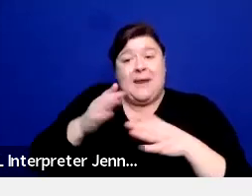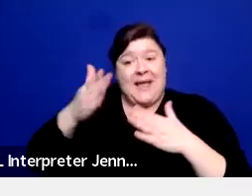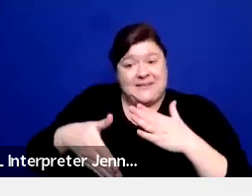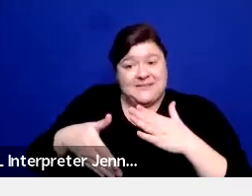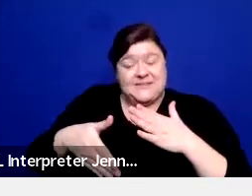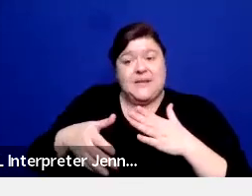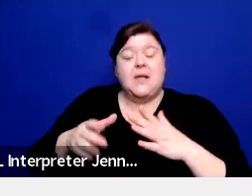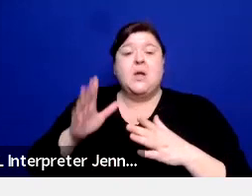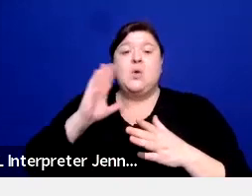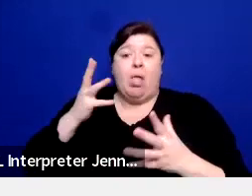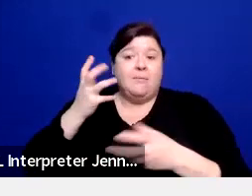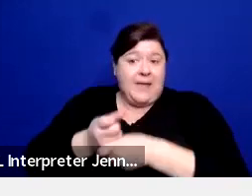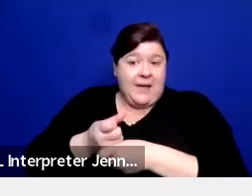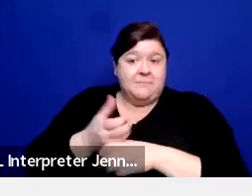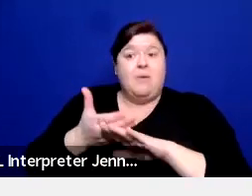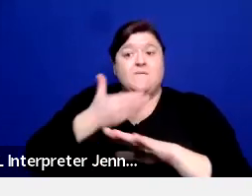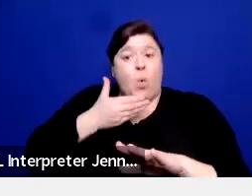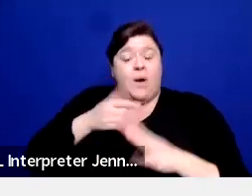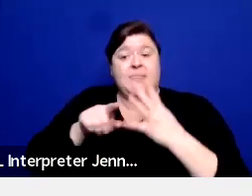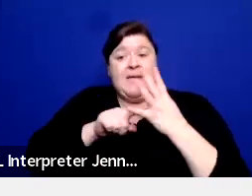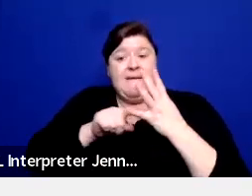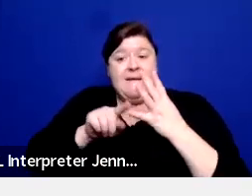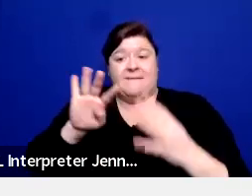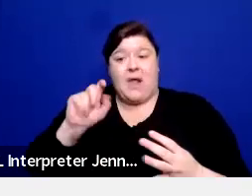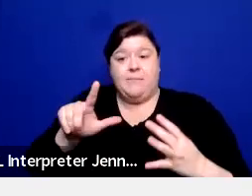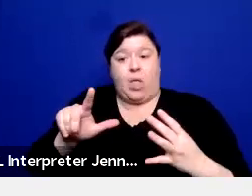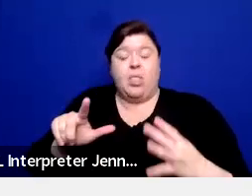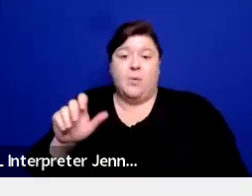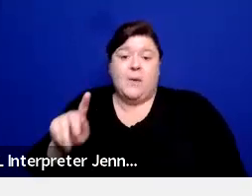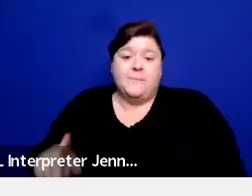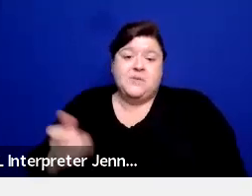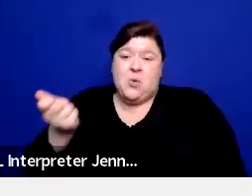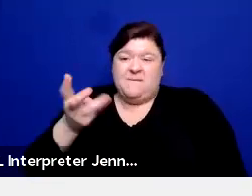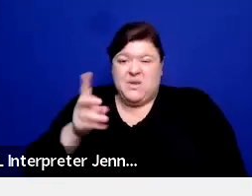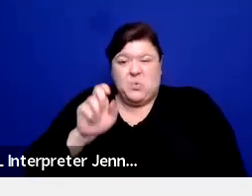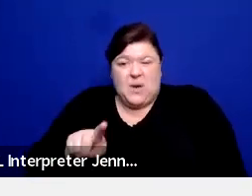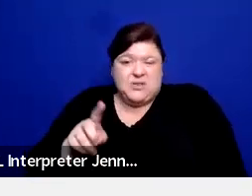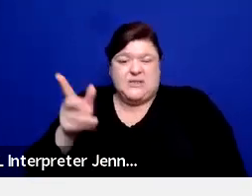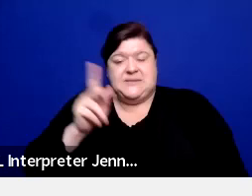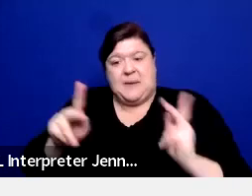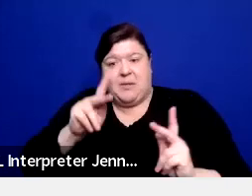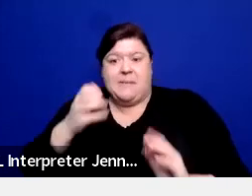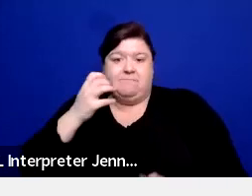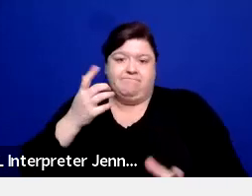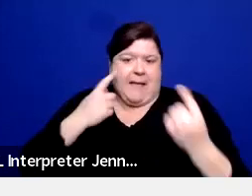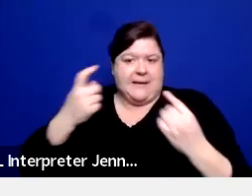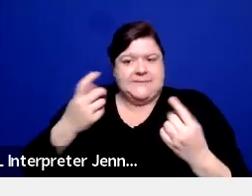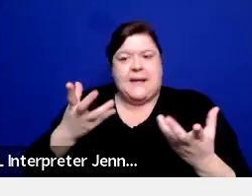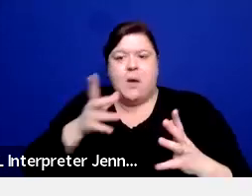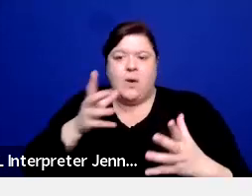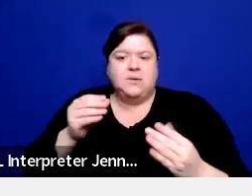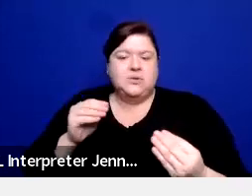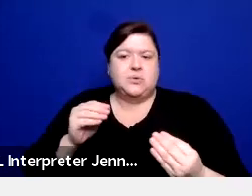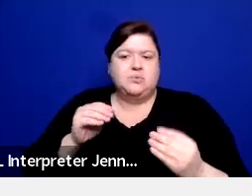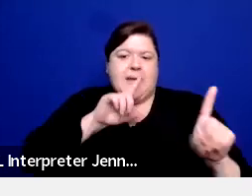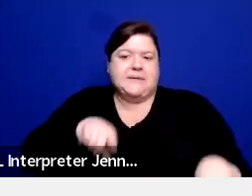end of April. So those are just some common questions that I wanted to kind of address